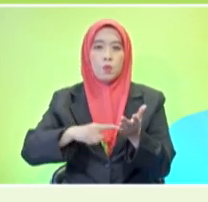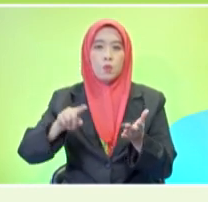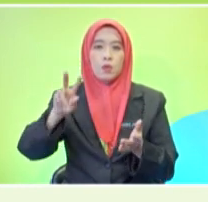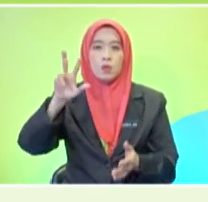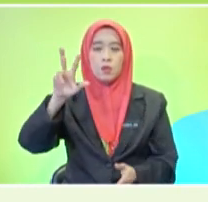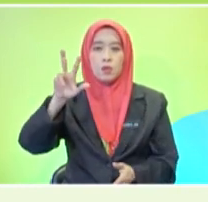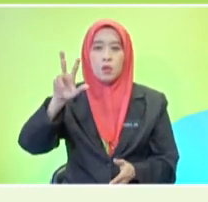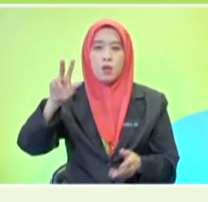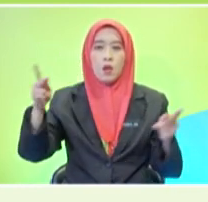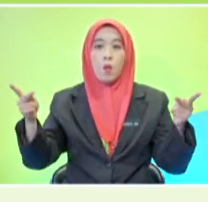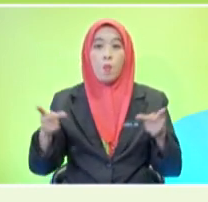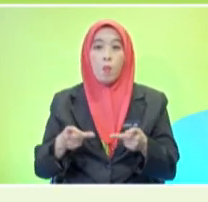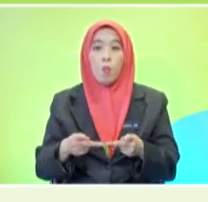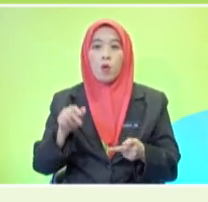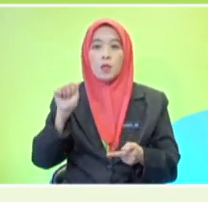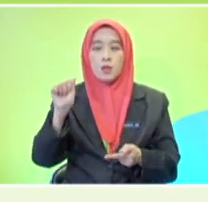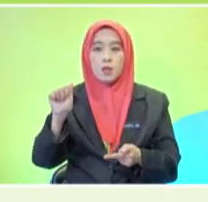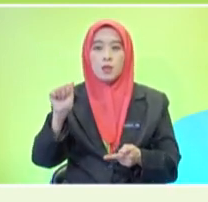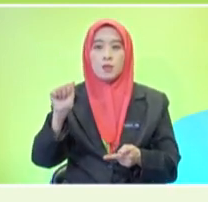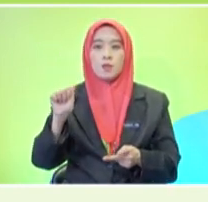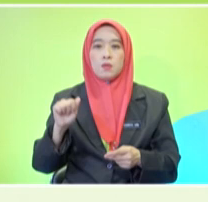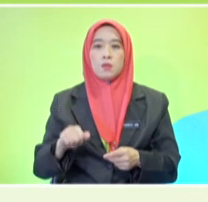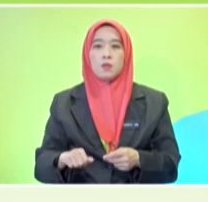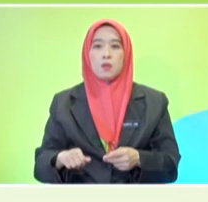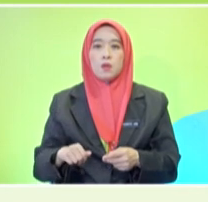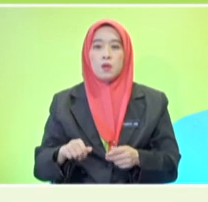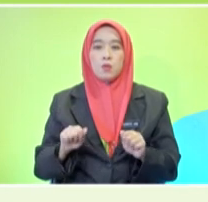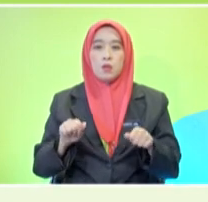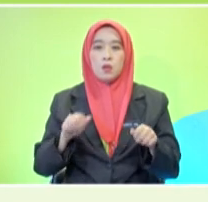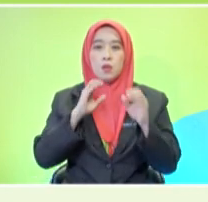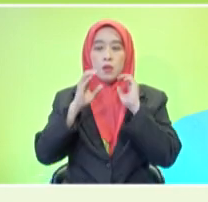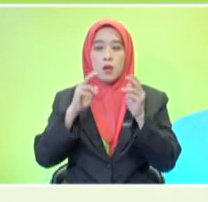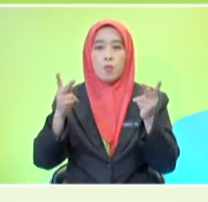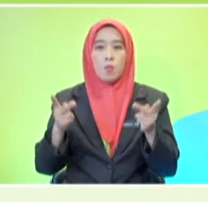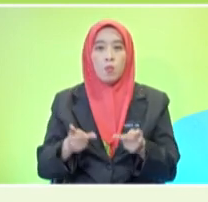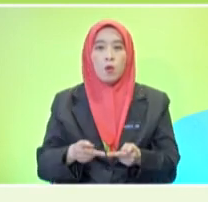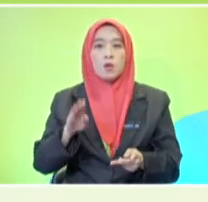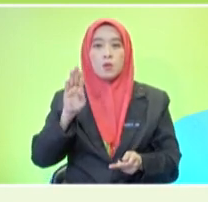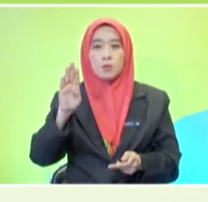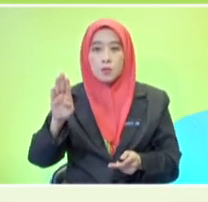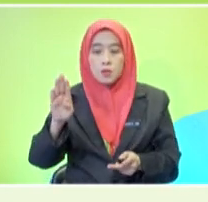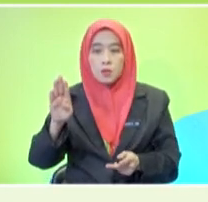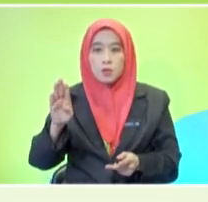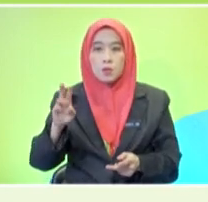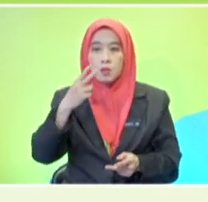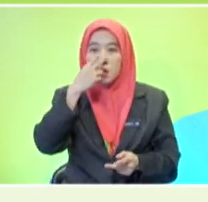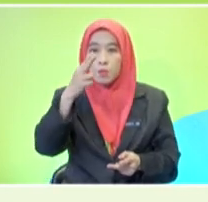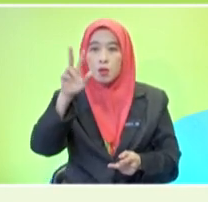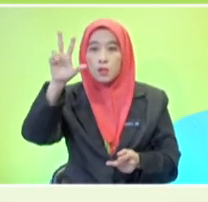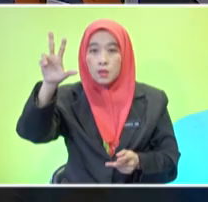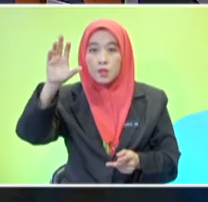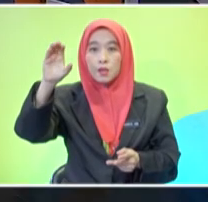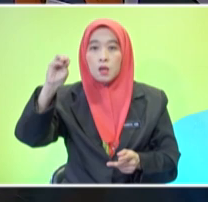for pot A. Can you do it for pot B, Oskay? Okay. So for pot B, we have 3 cm for week